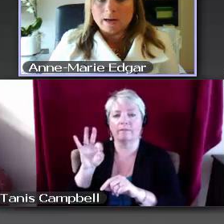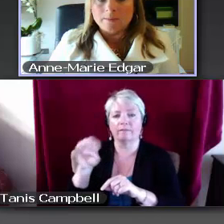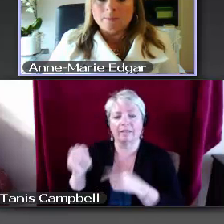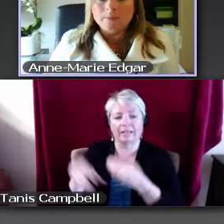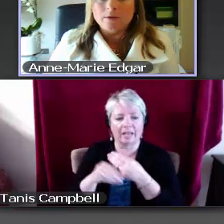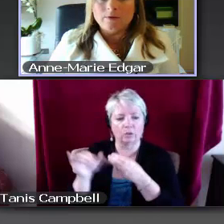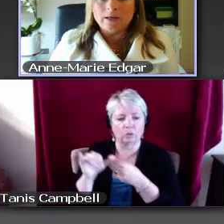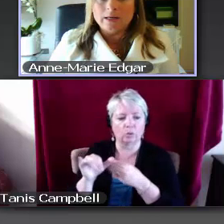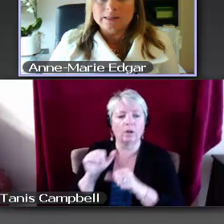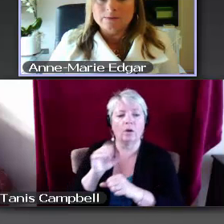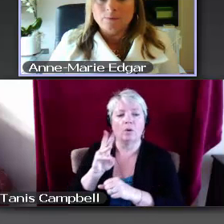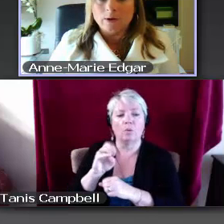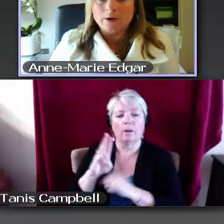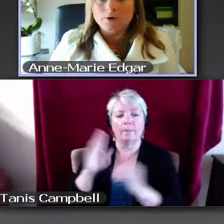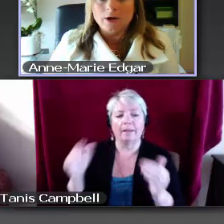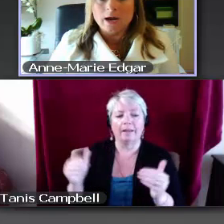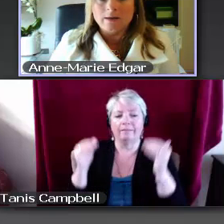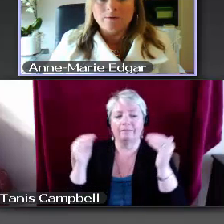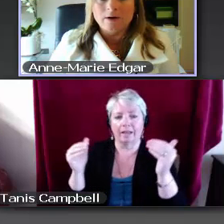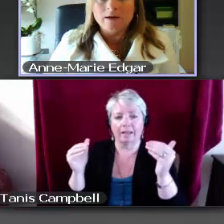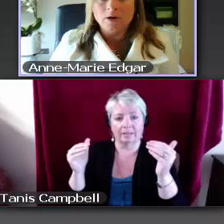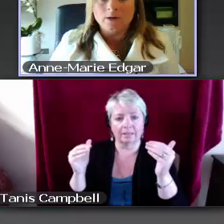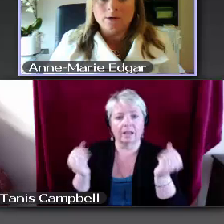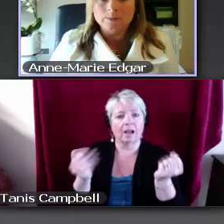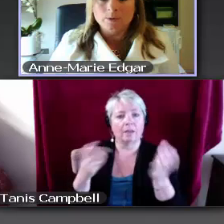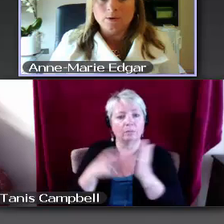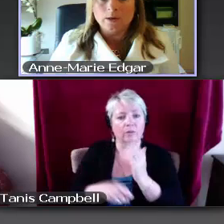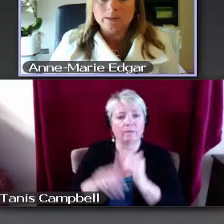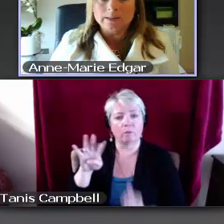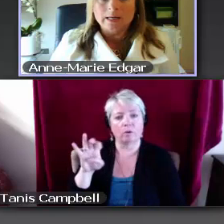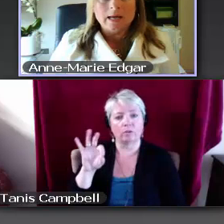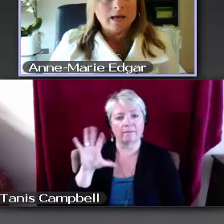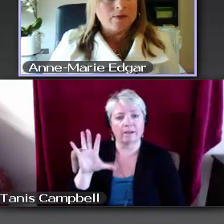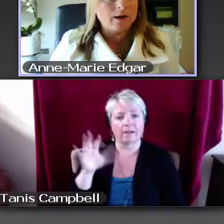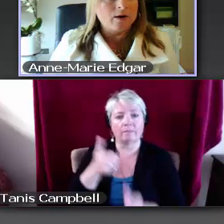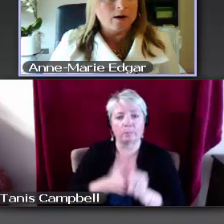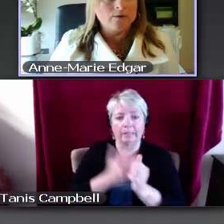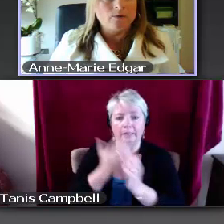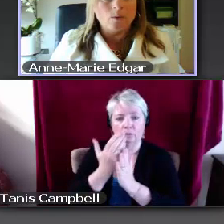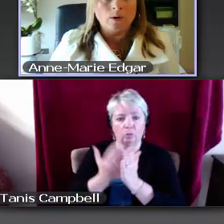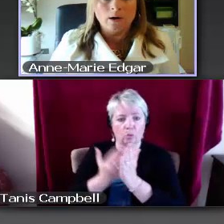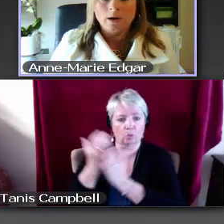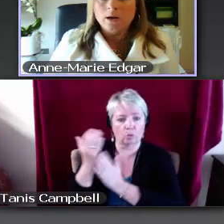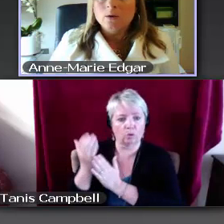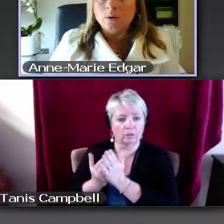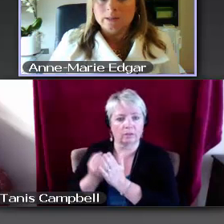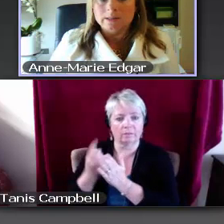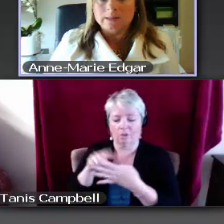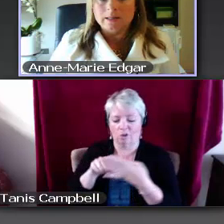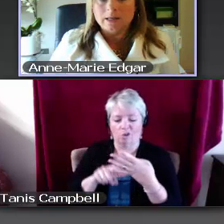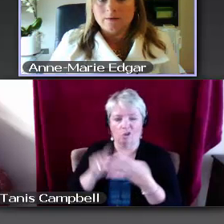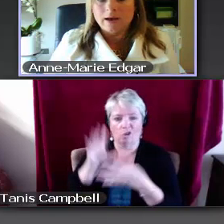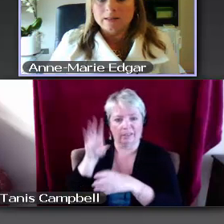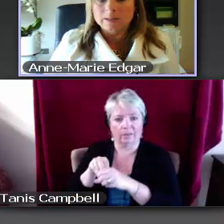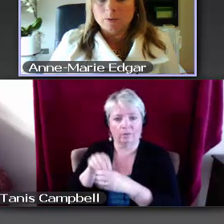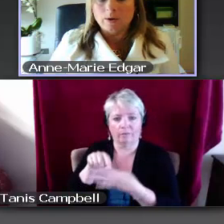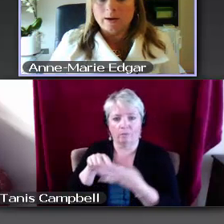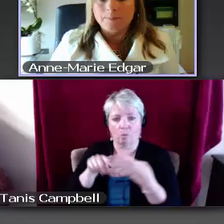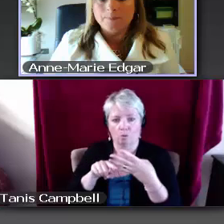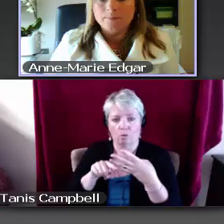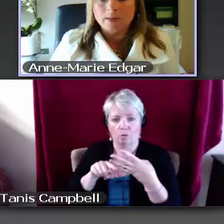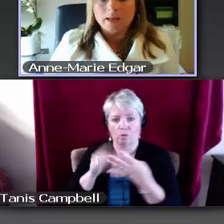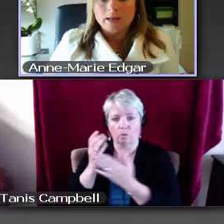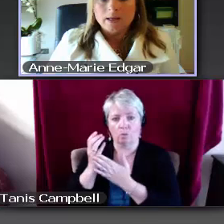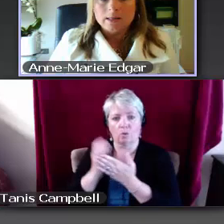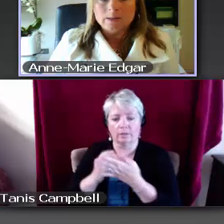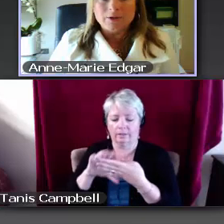Advanced program, the fee is $495 per course, and there are 4 courses in the Advanced